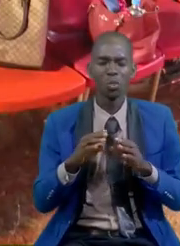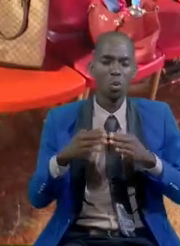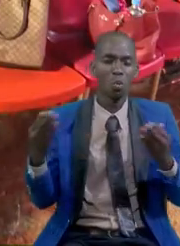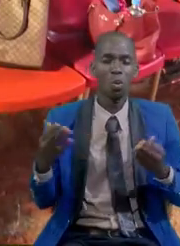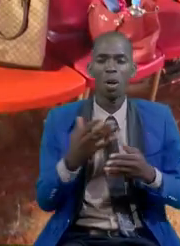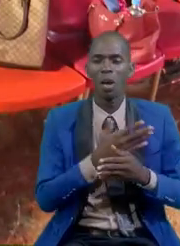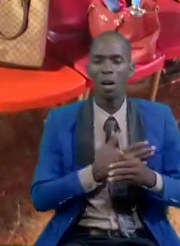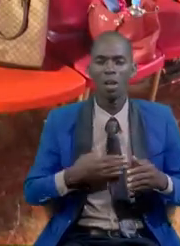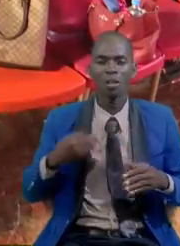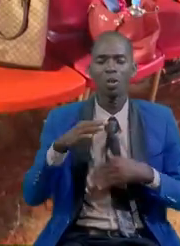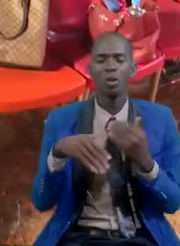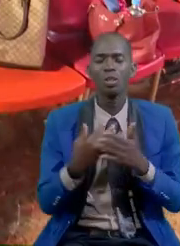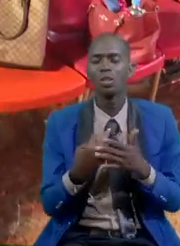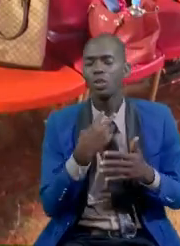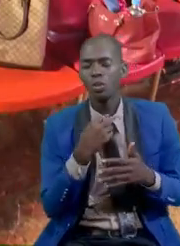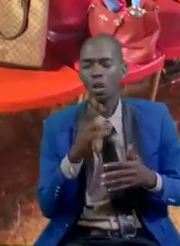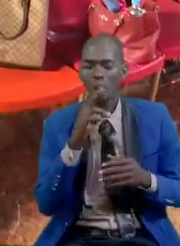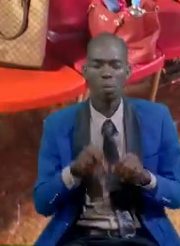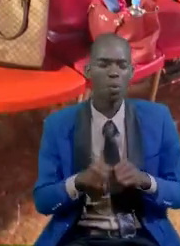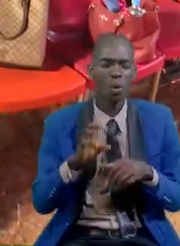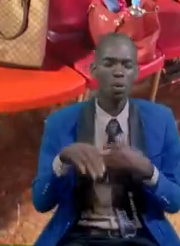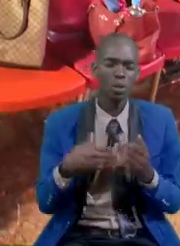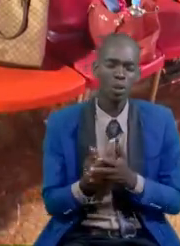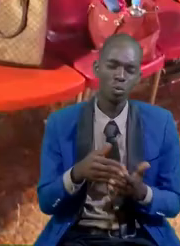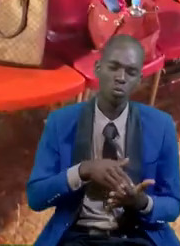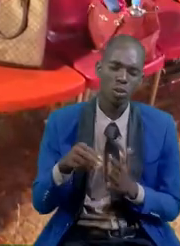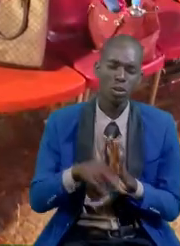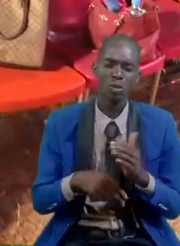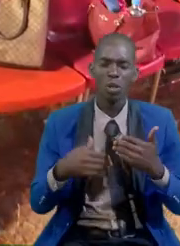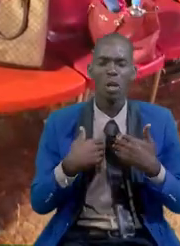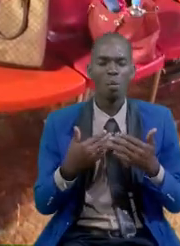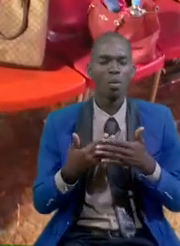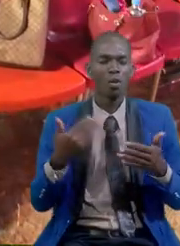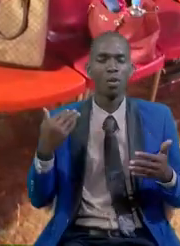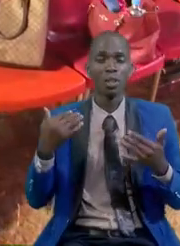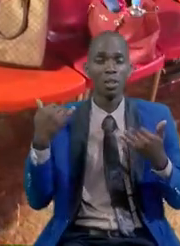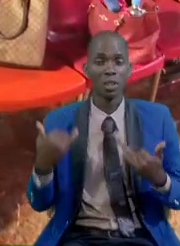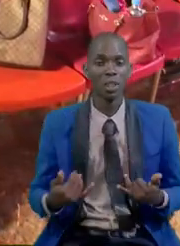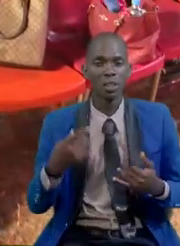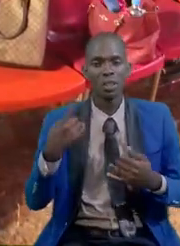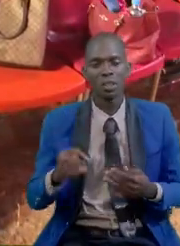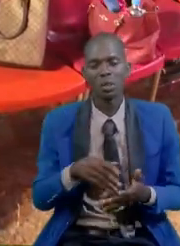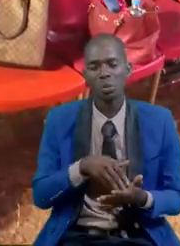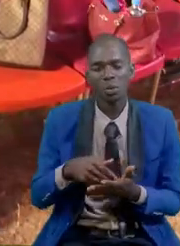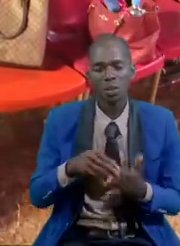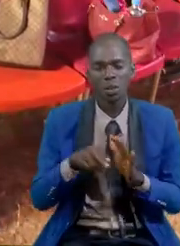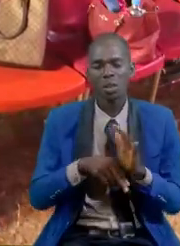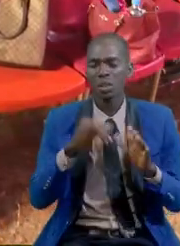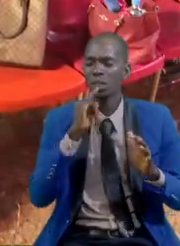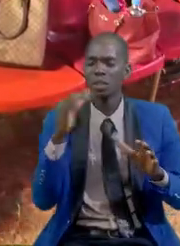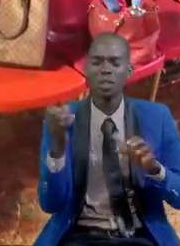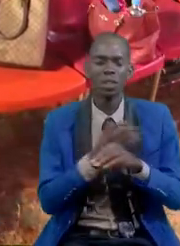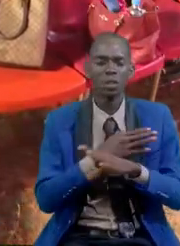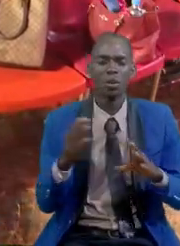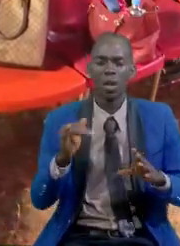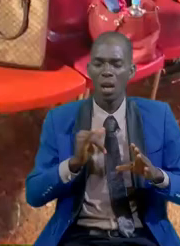powerlessness I had before, I couldn't overcome before. Now, the powerlessness is gone. I believe on